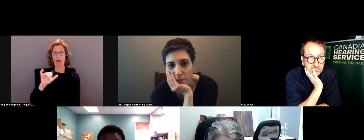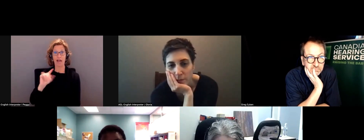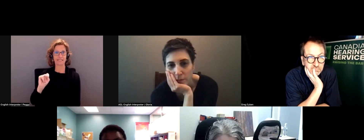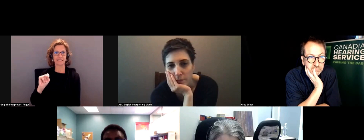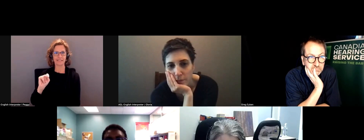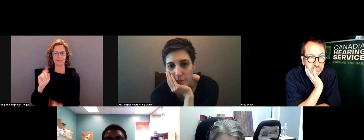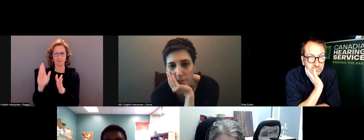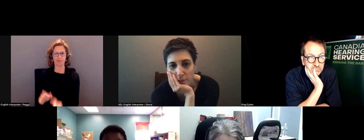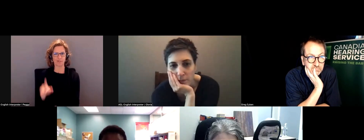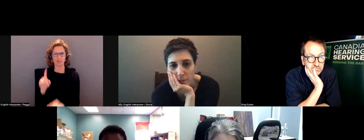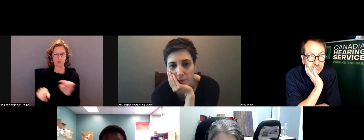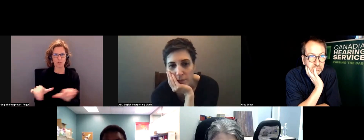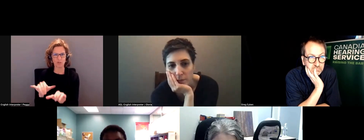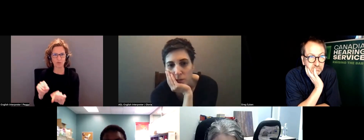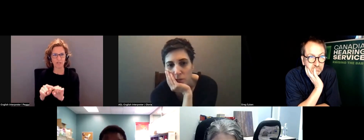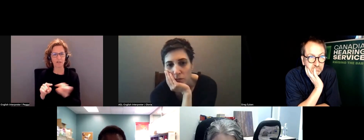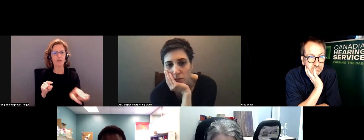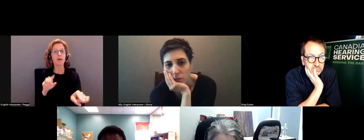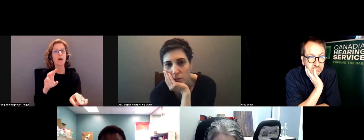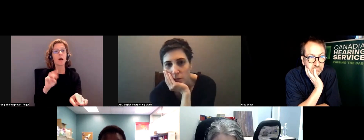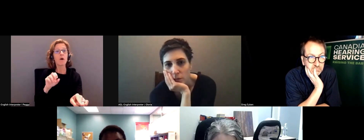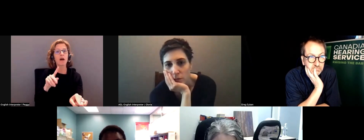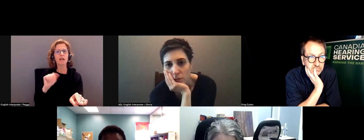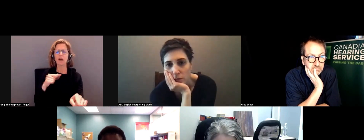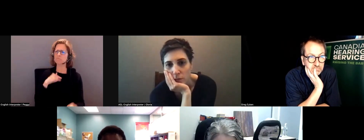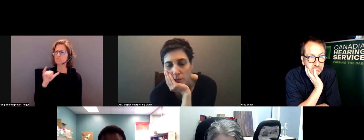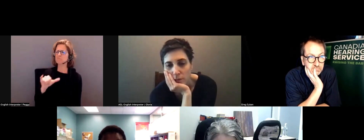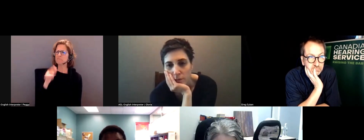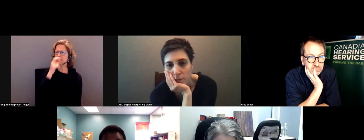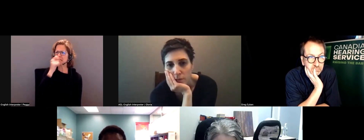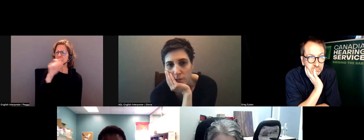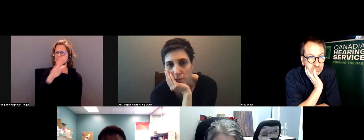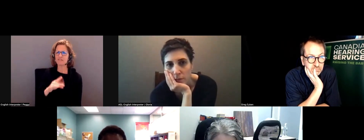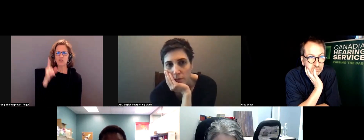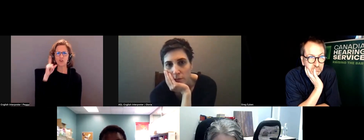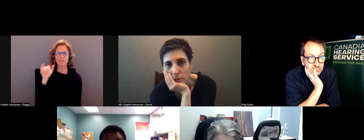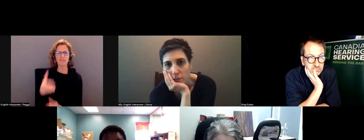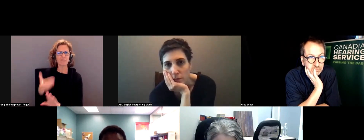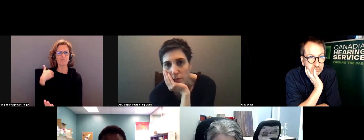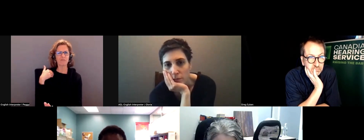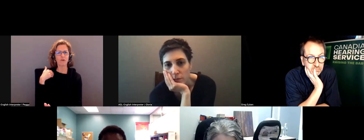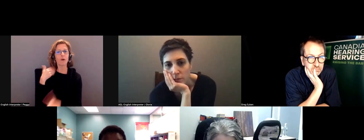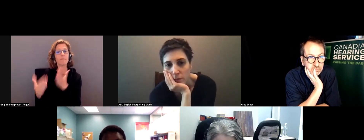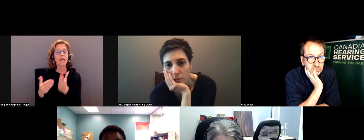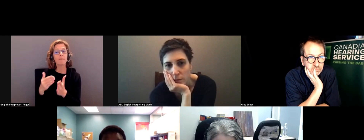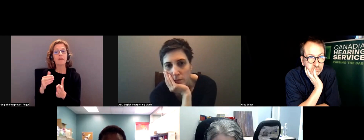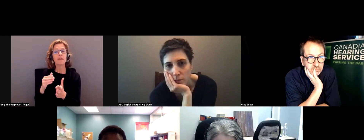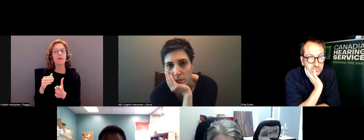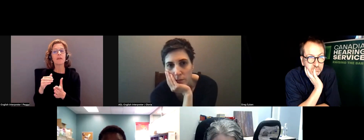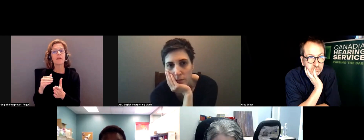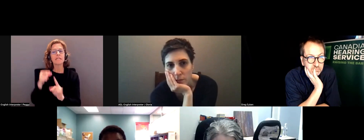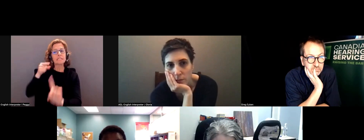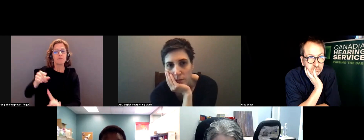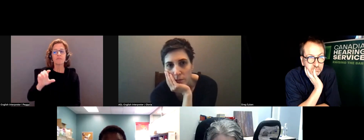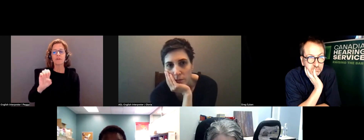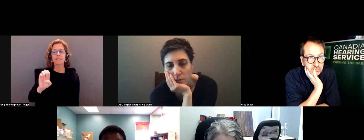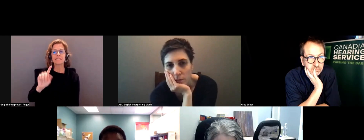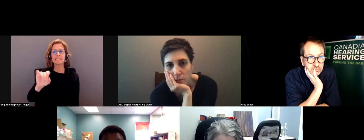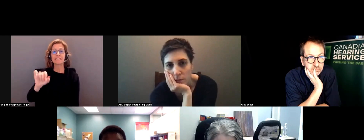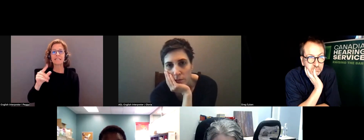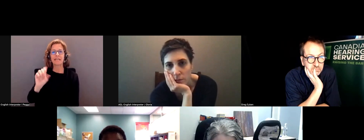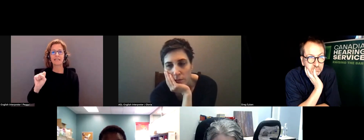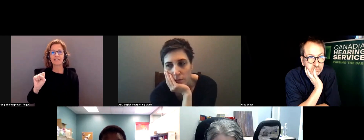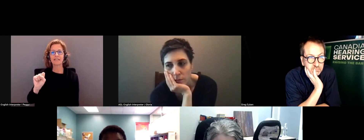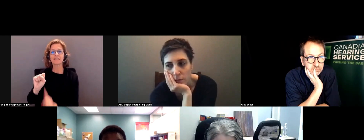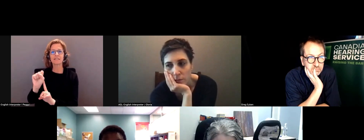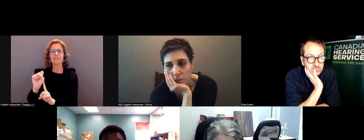heard of that before, unless in the Google site settings, there was something where only those who are a member of an organization